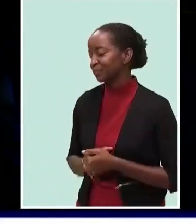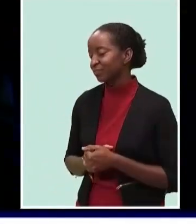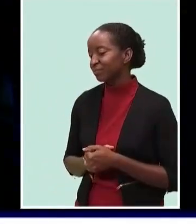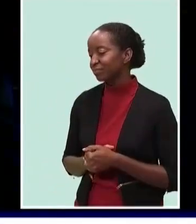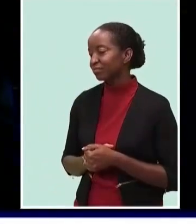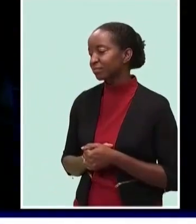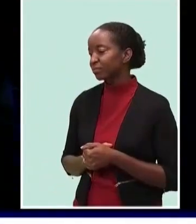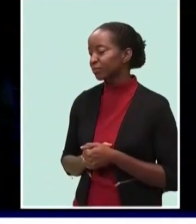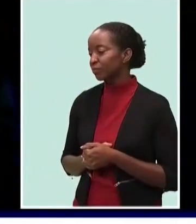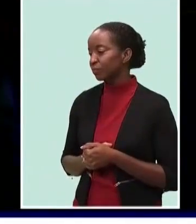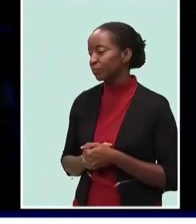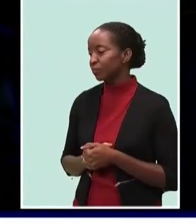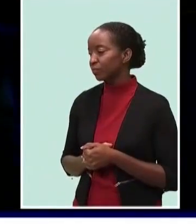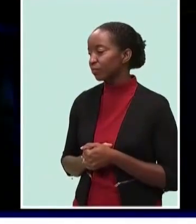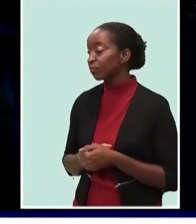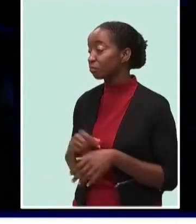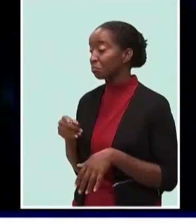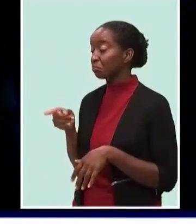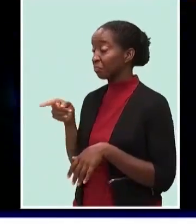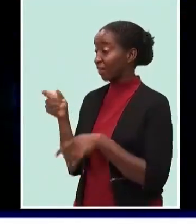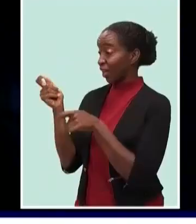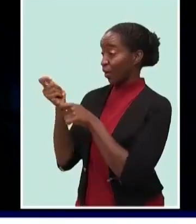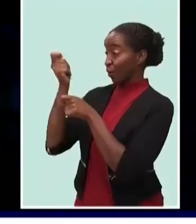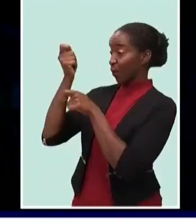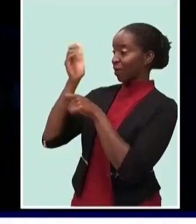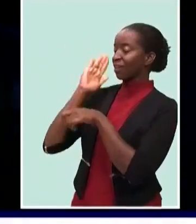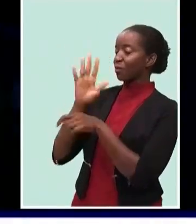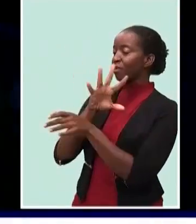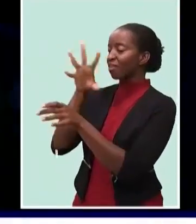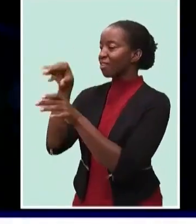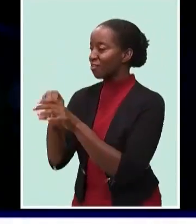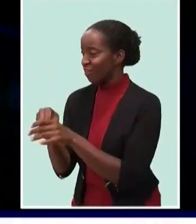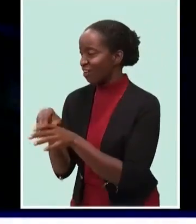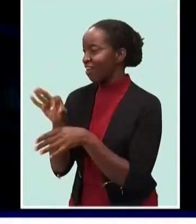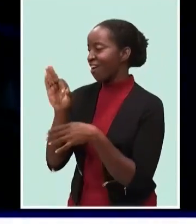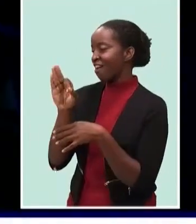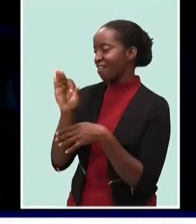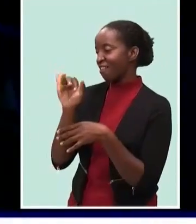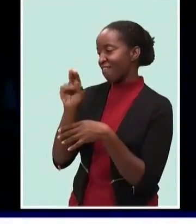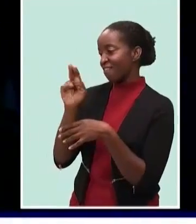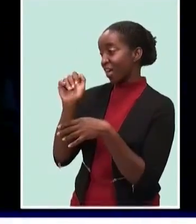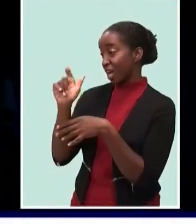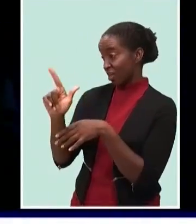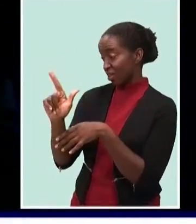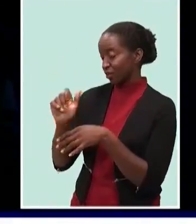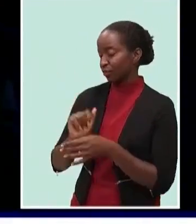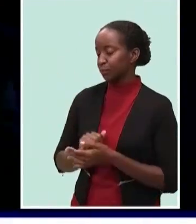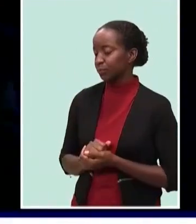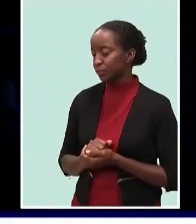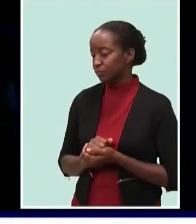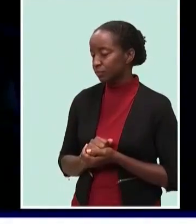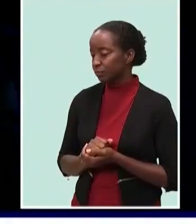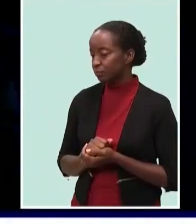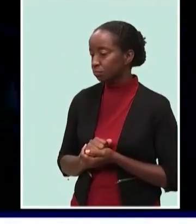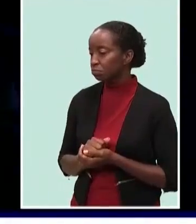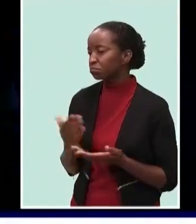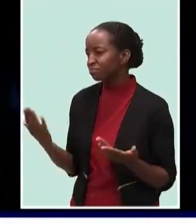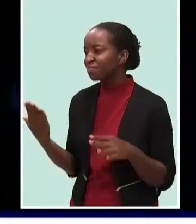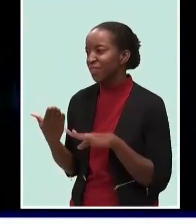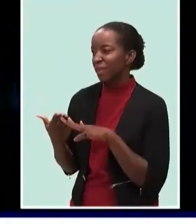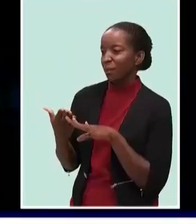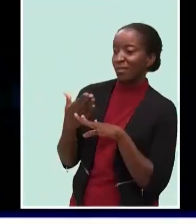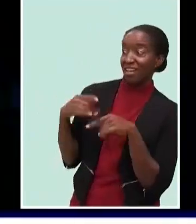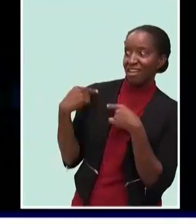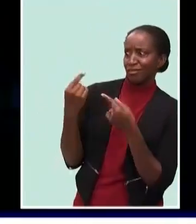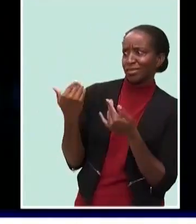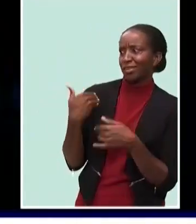start over. They'll be going straight into the final, but instead of having what we used to call Soca Royale, it's now going